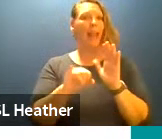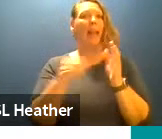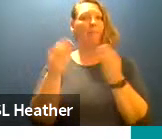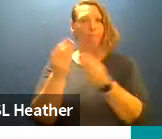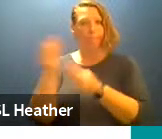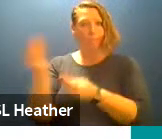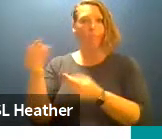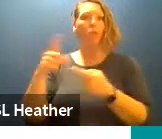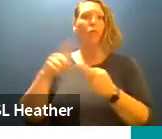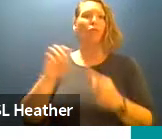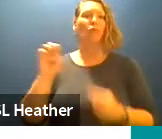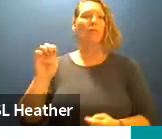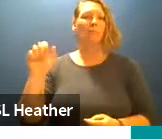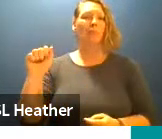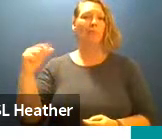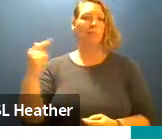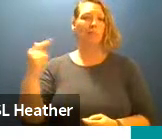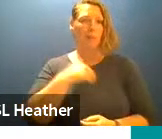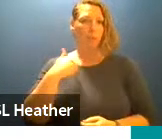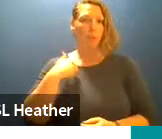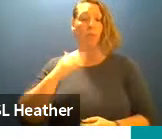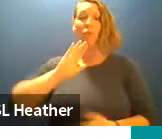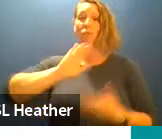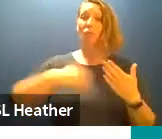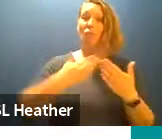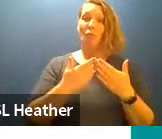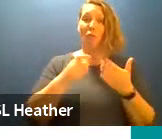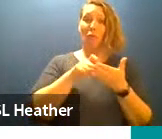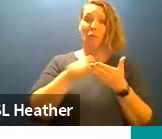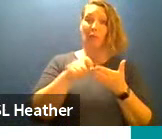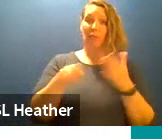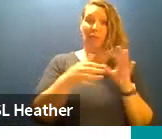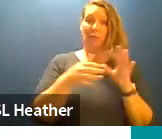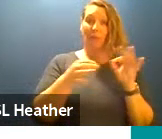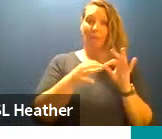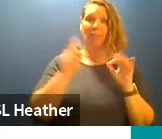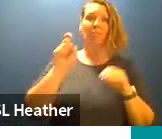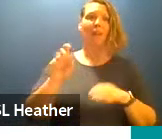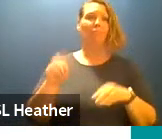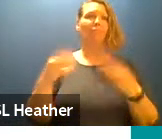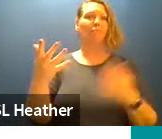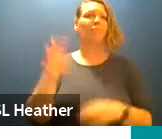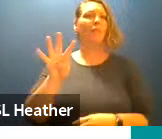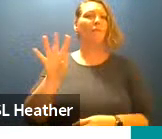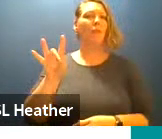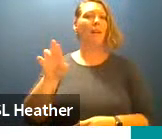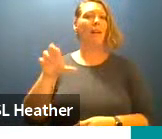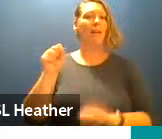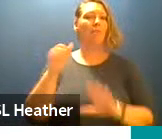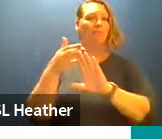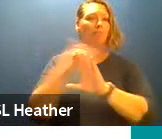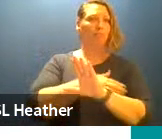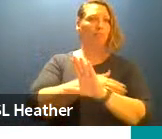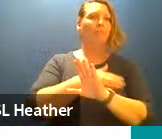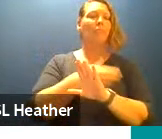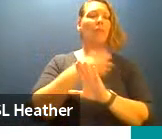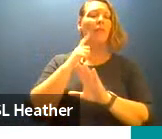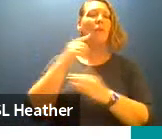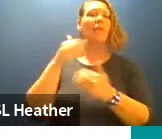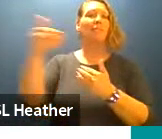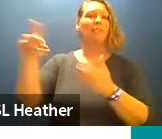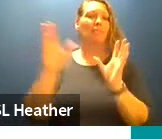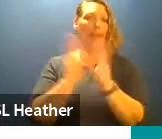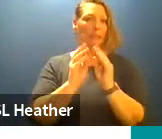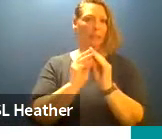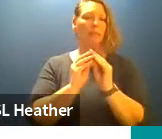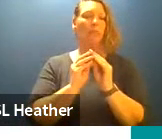EAG members. All written comments must be received prior to 48 hours in advance of each upcoming meeting in order